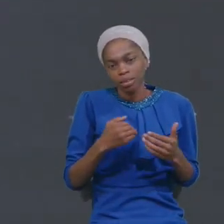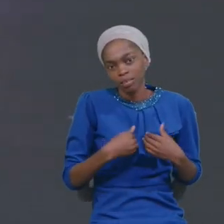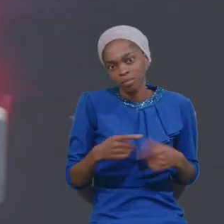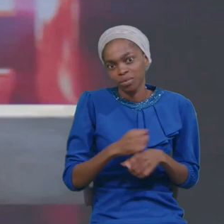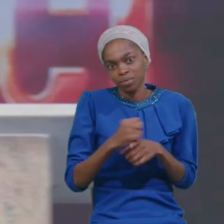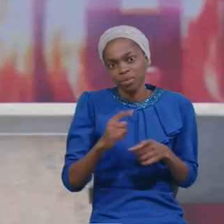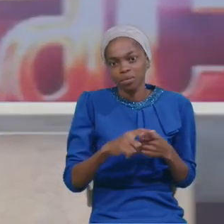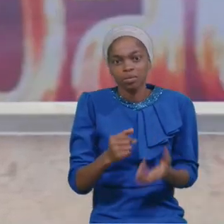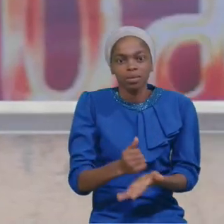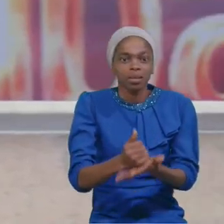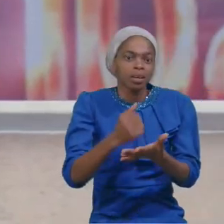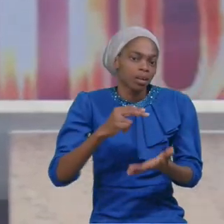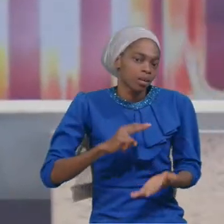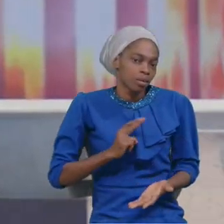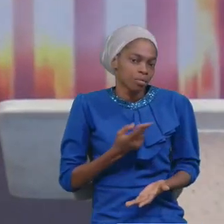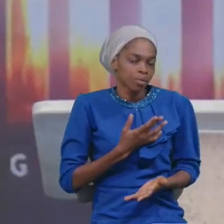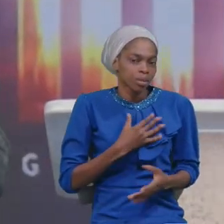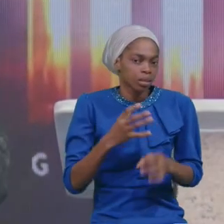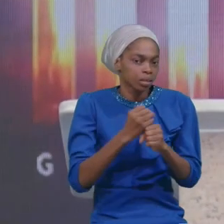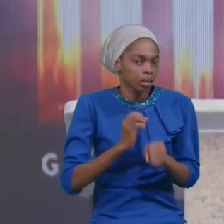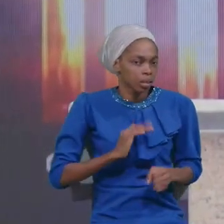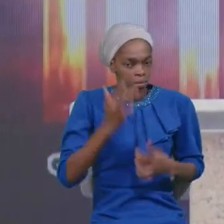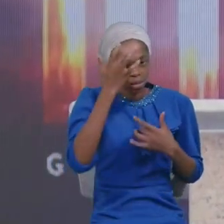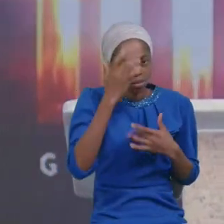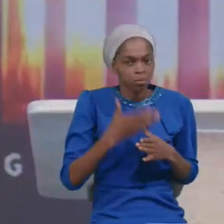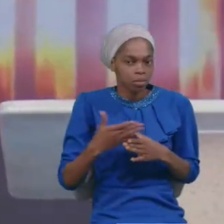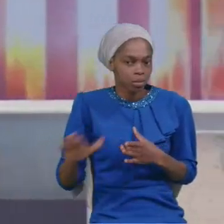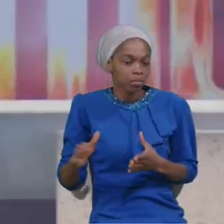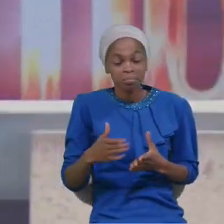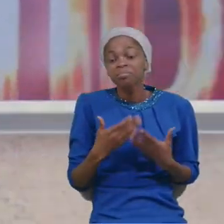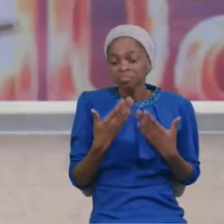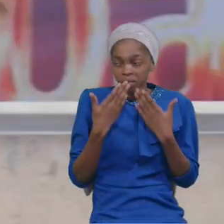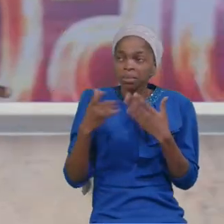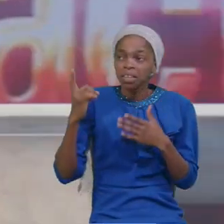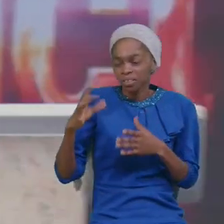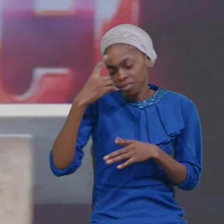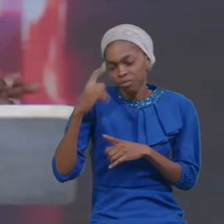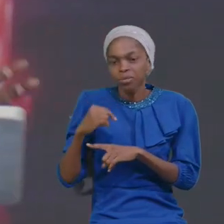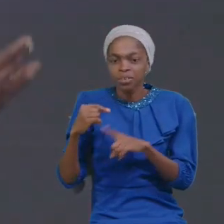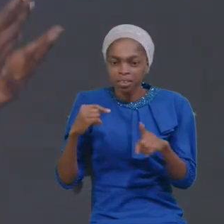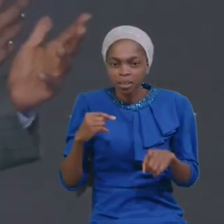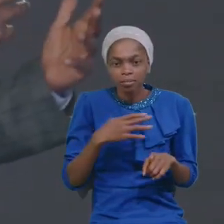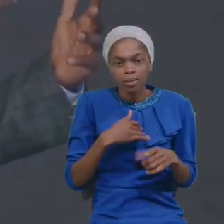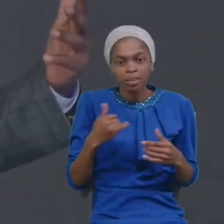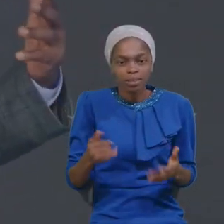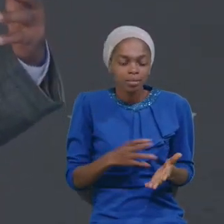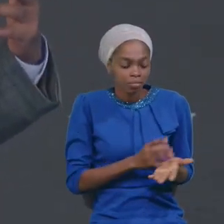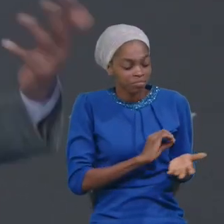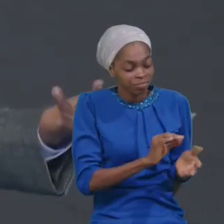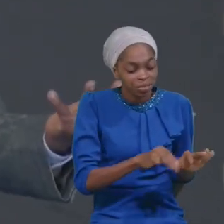for them. They apply this, they apply this, they apply that, and they're able to take away the